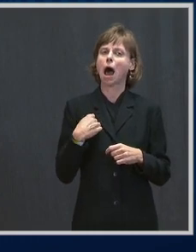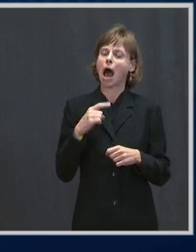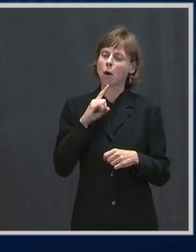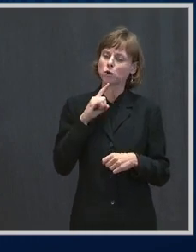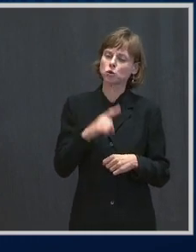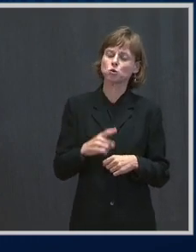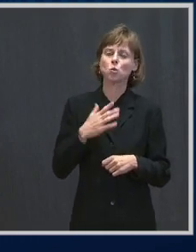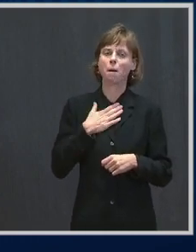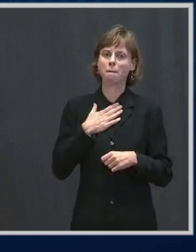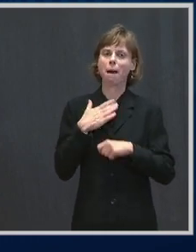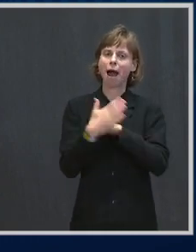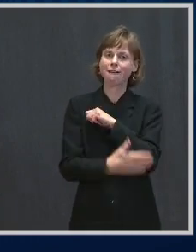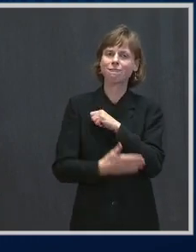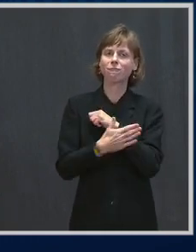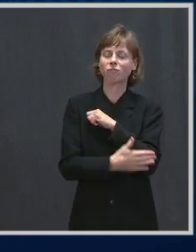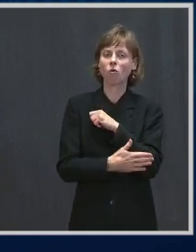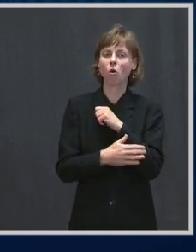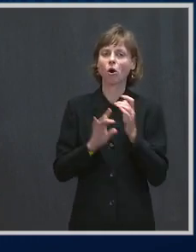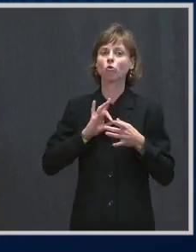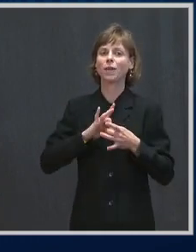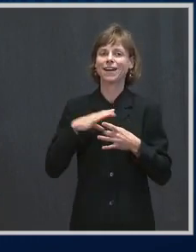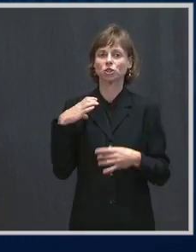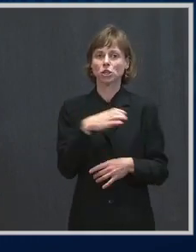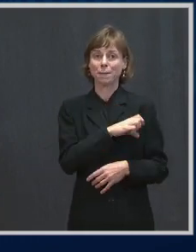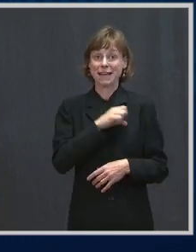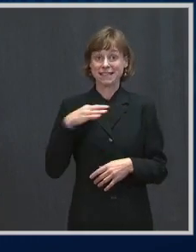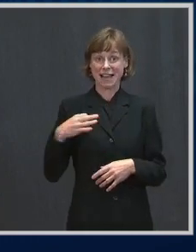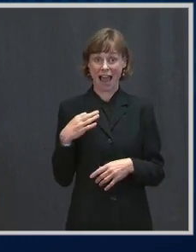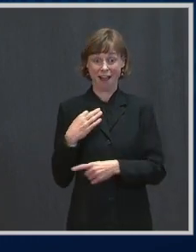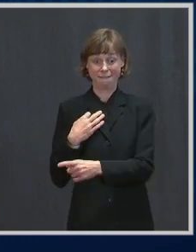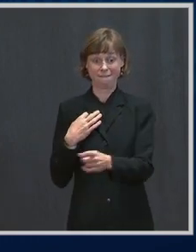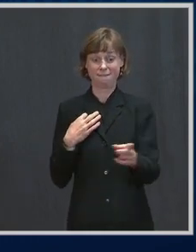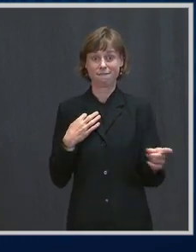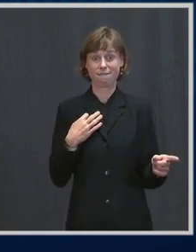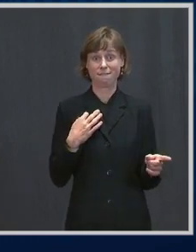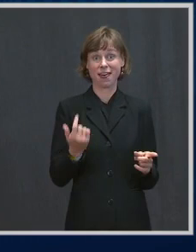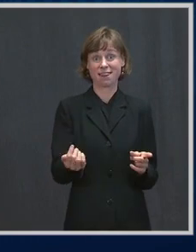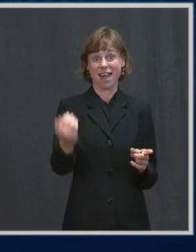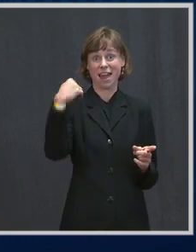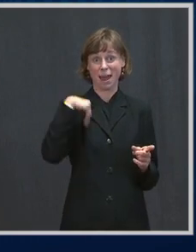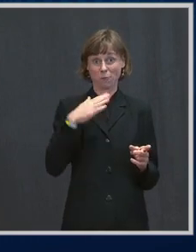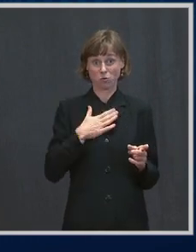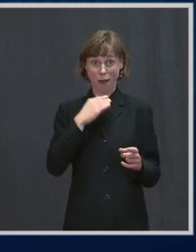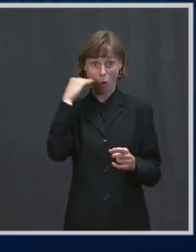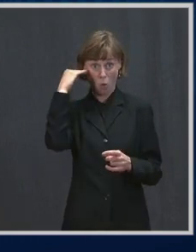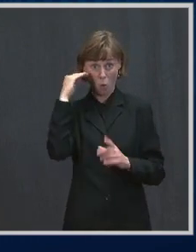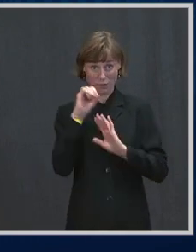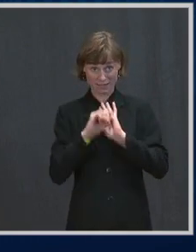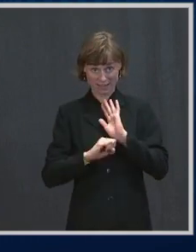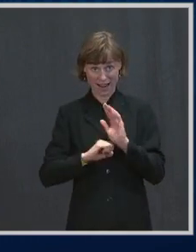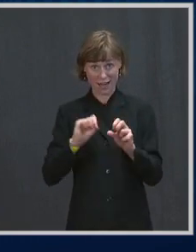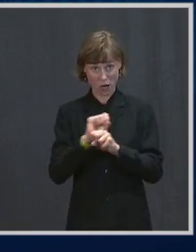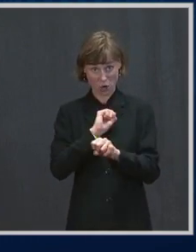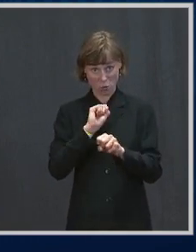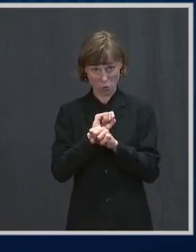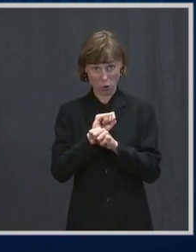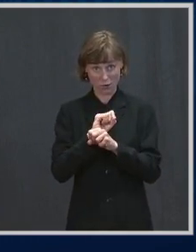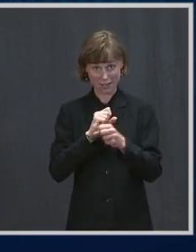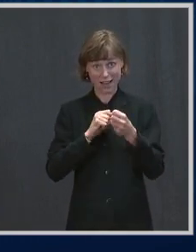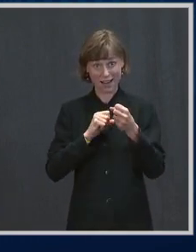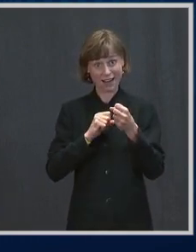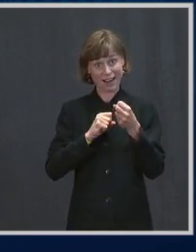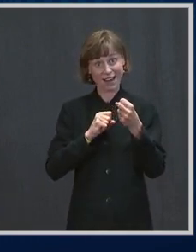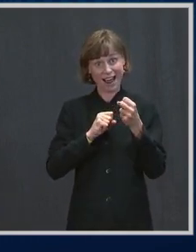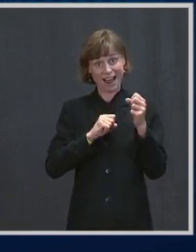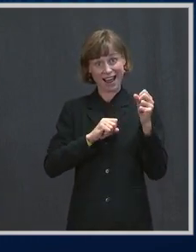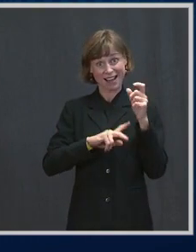Foreign Relations Committee staff came to my home state and worked in constituent services, which many of